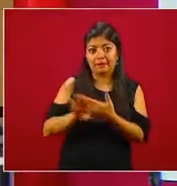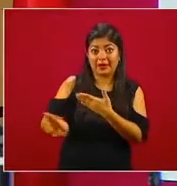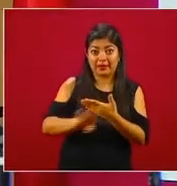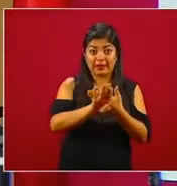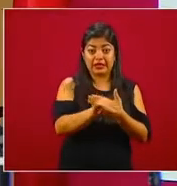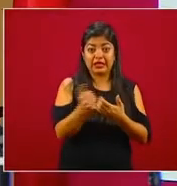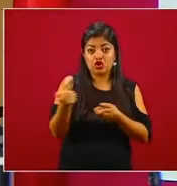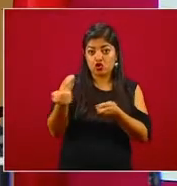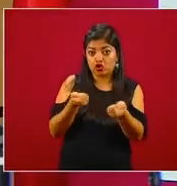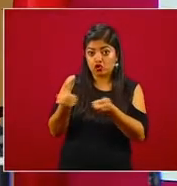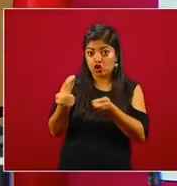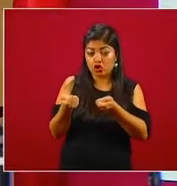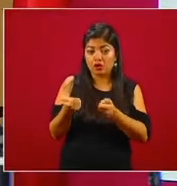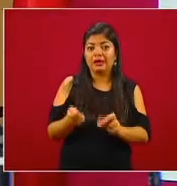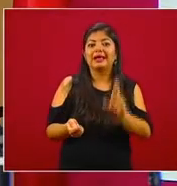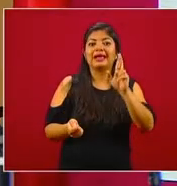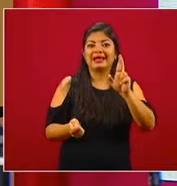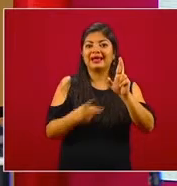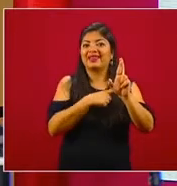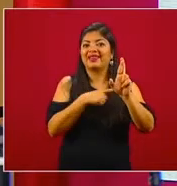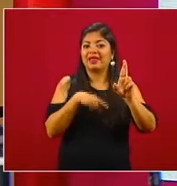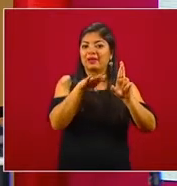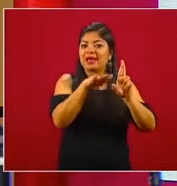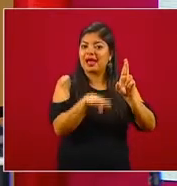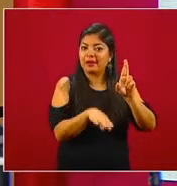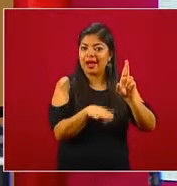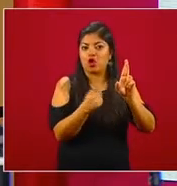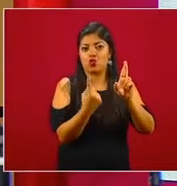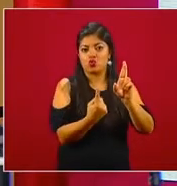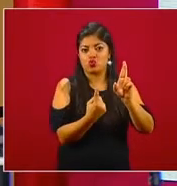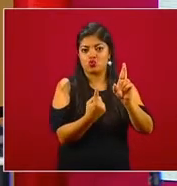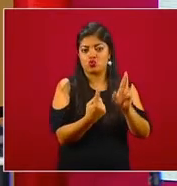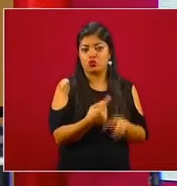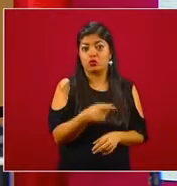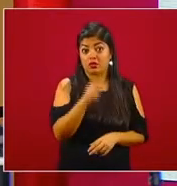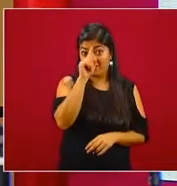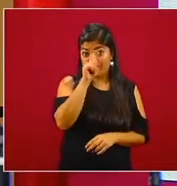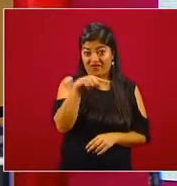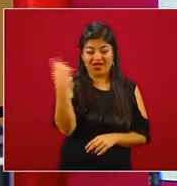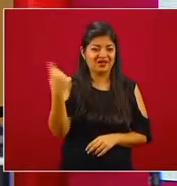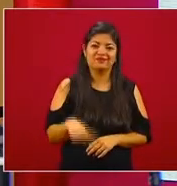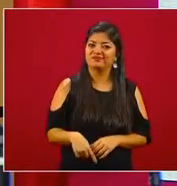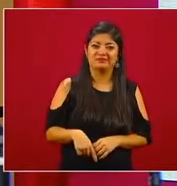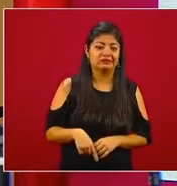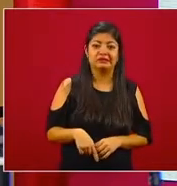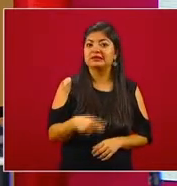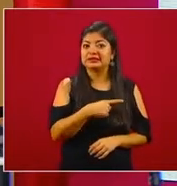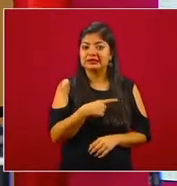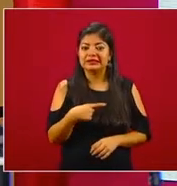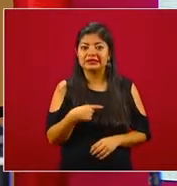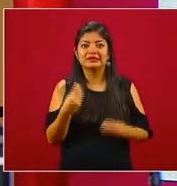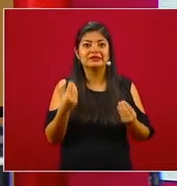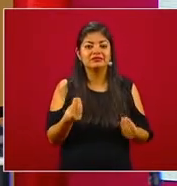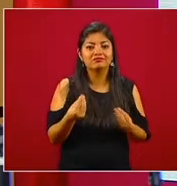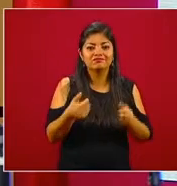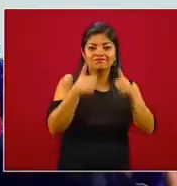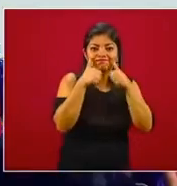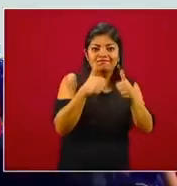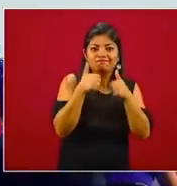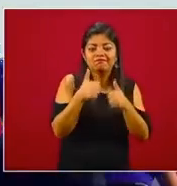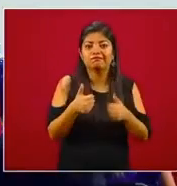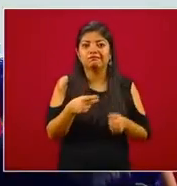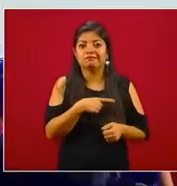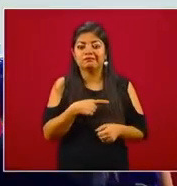place. So our goal by our intervention of prevention and control is that R is on minus 1, and that's not easy